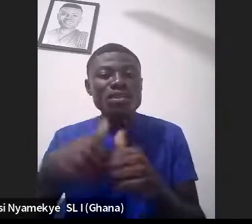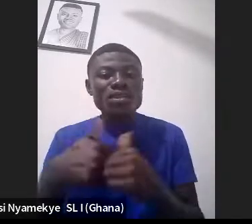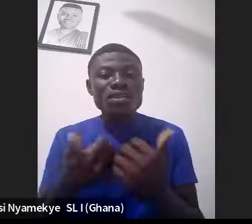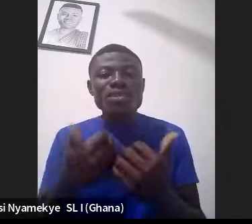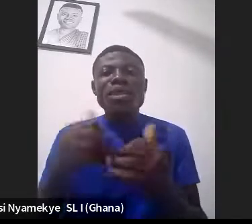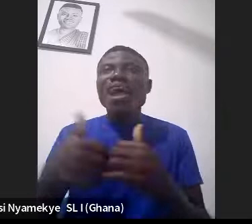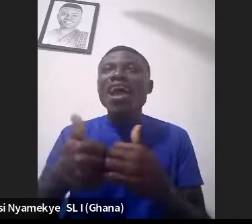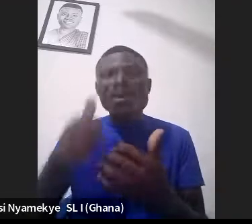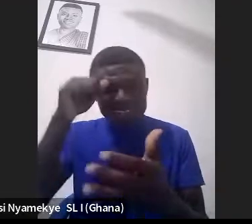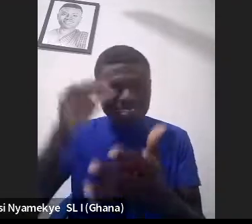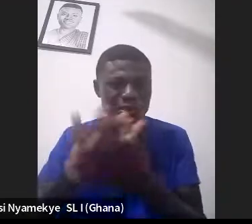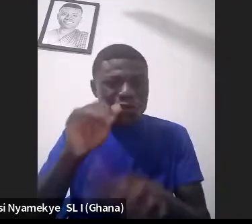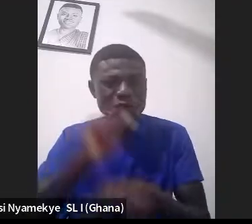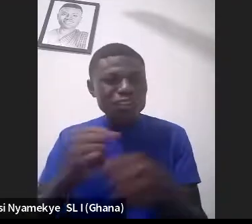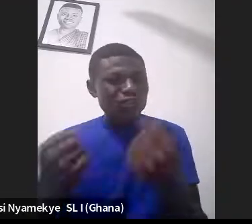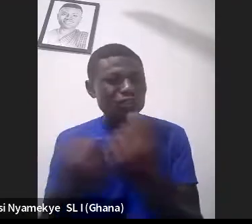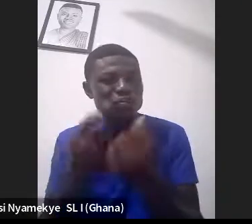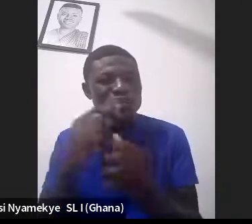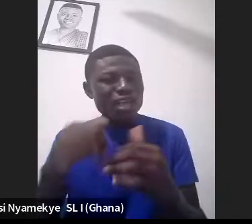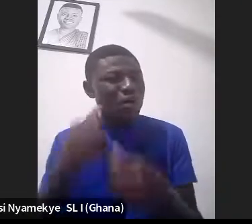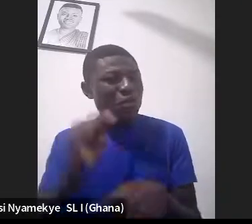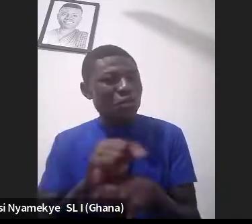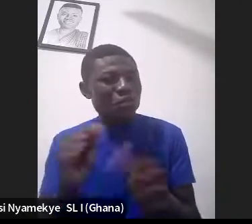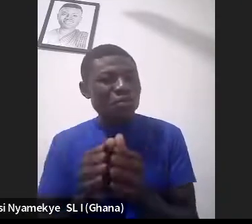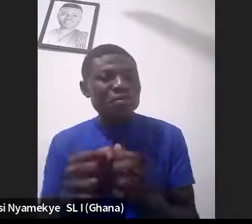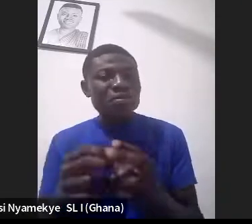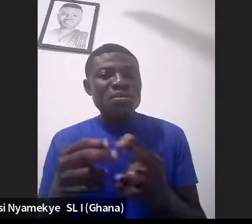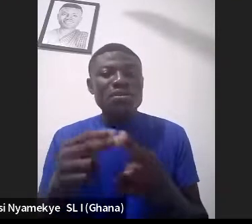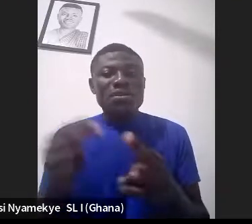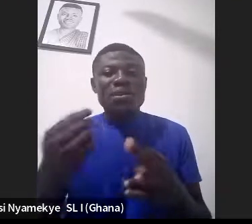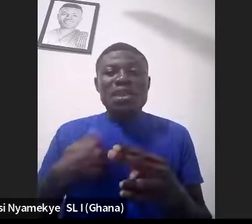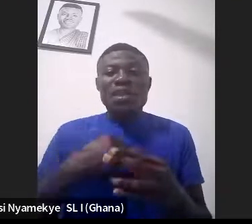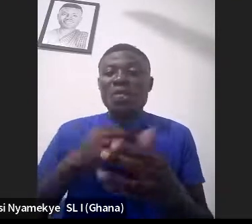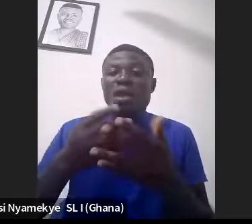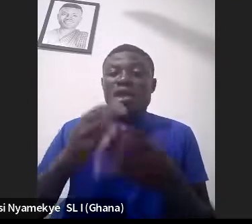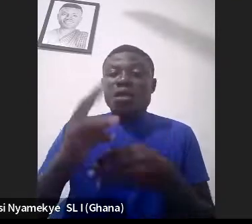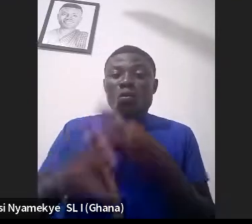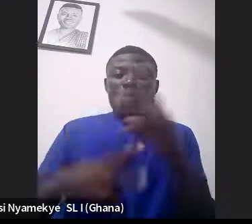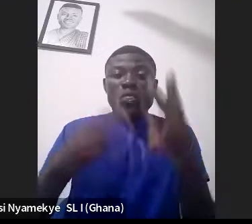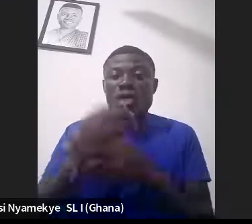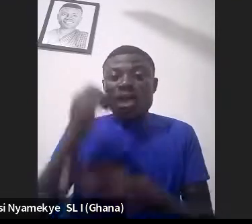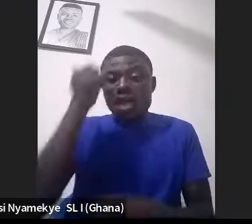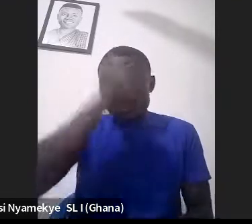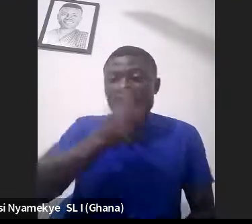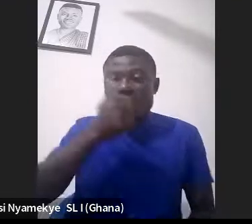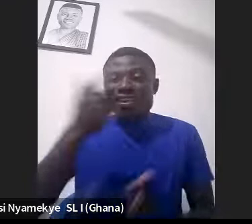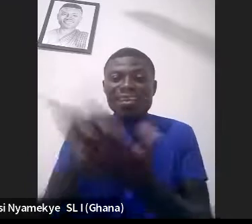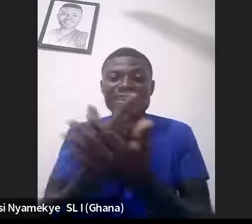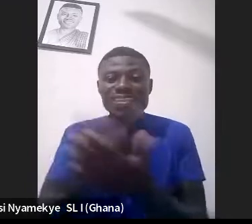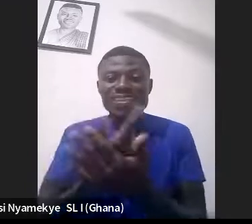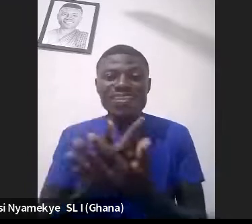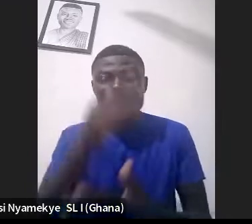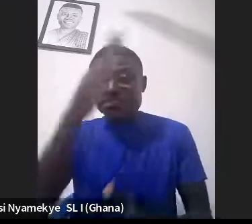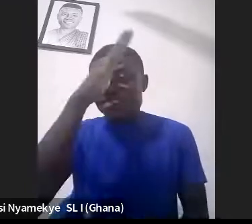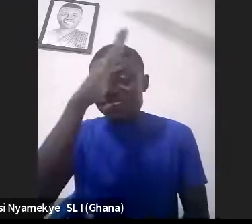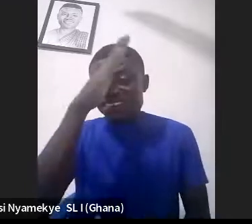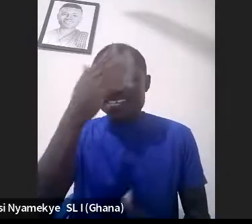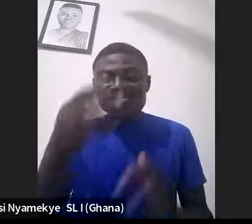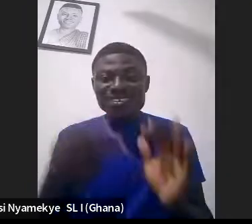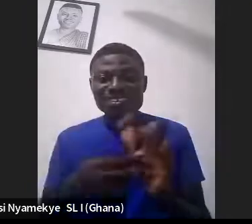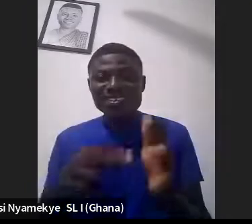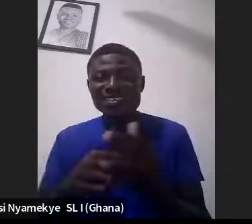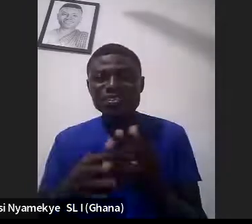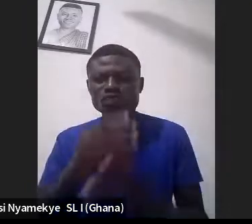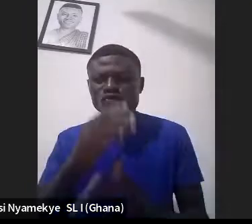the whole? Because see, in our part of the world, I mean Africa, Ghana, usually the fathers are the very strict